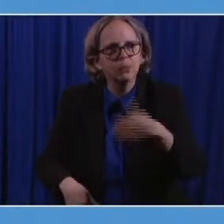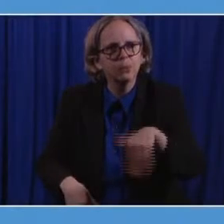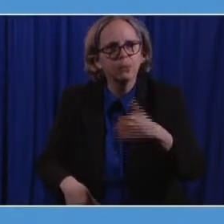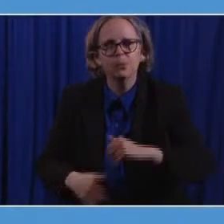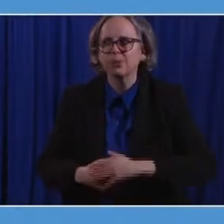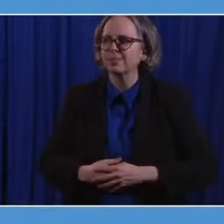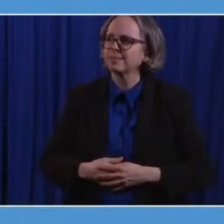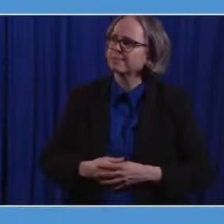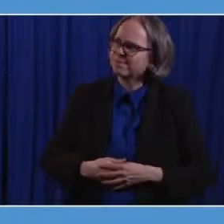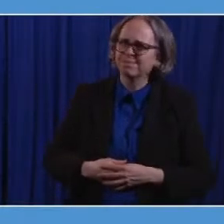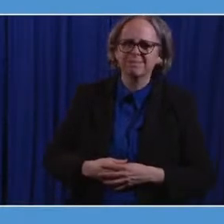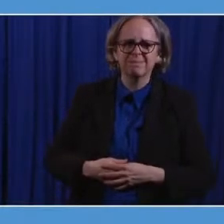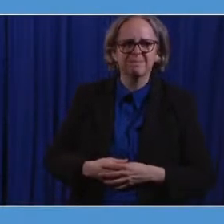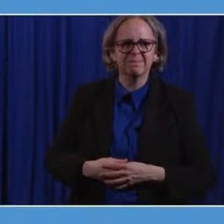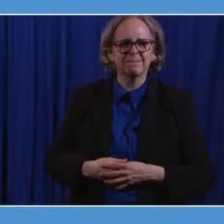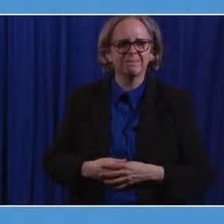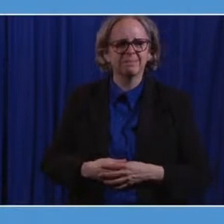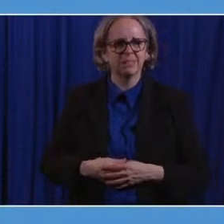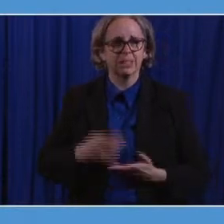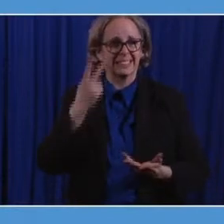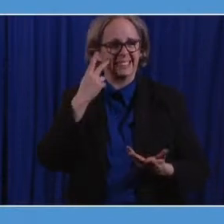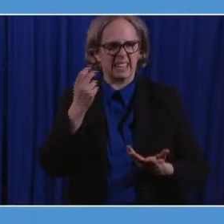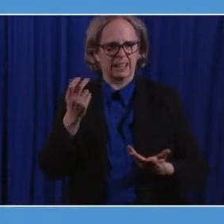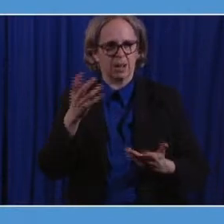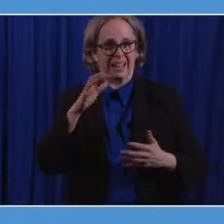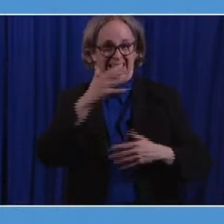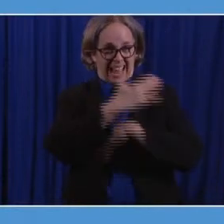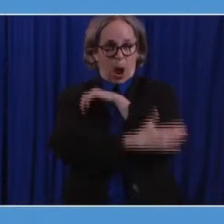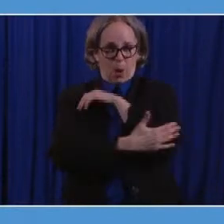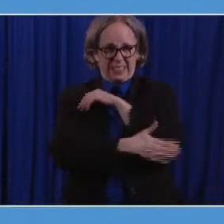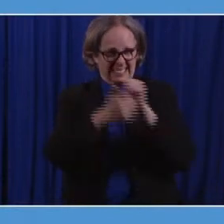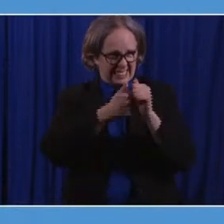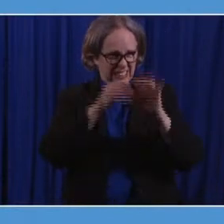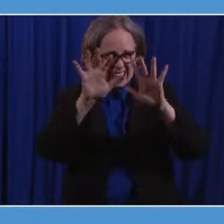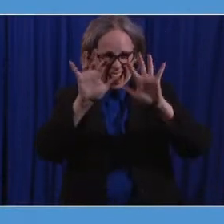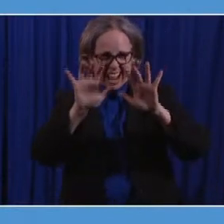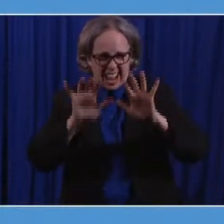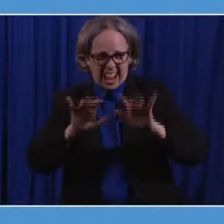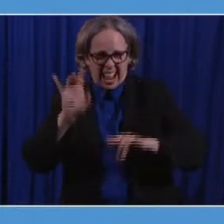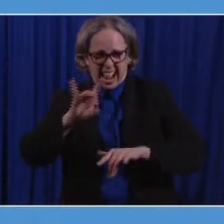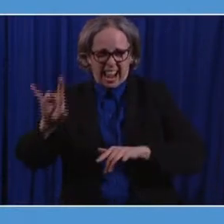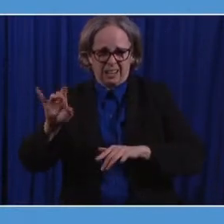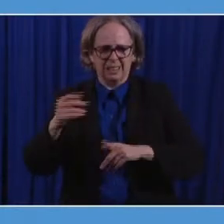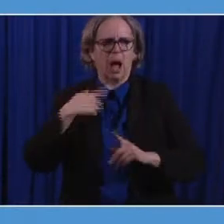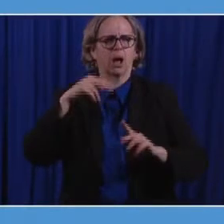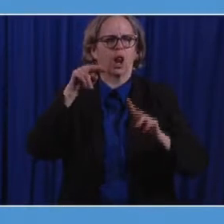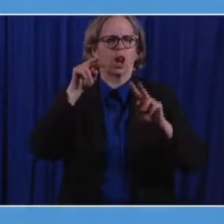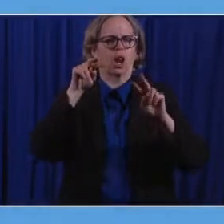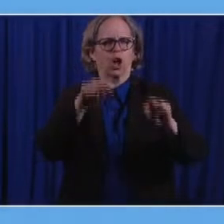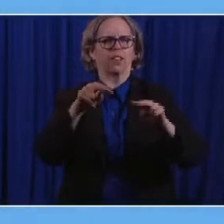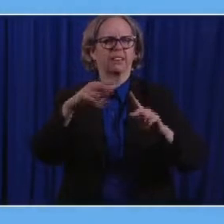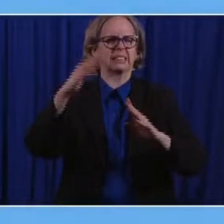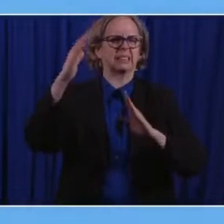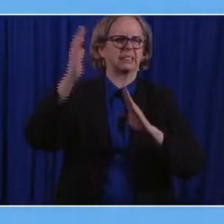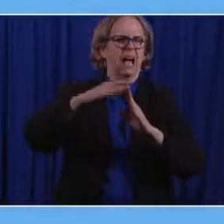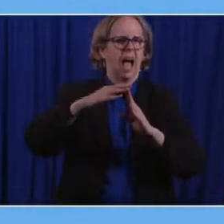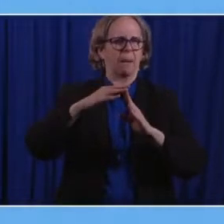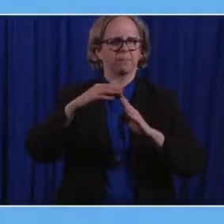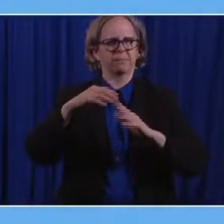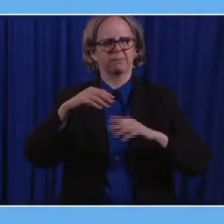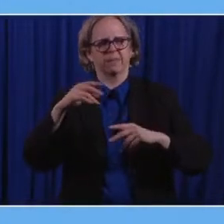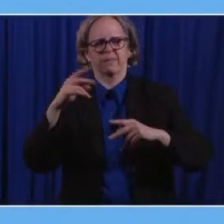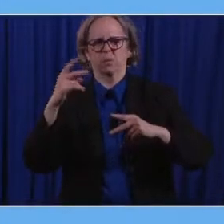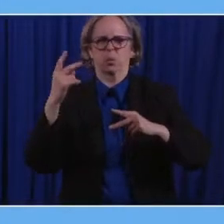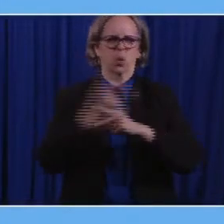These are our counties. And then Eric, let's just go to the top 20. And again,